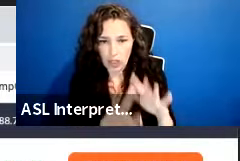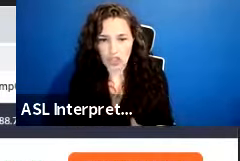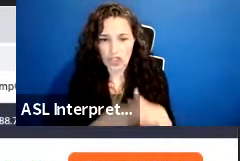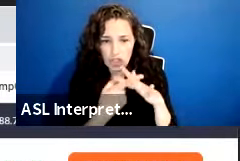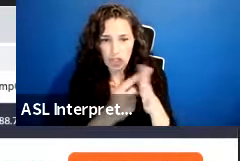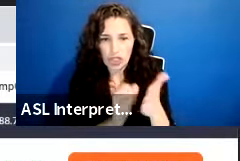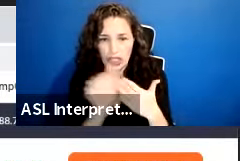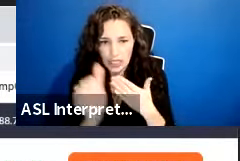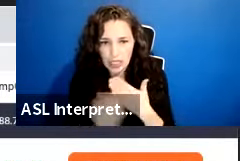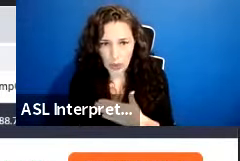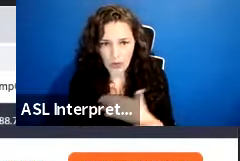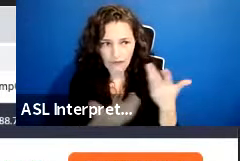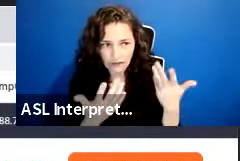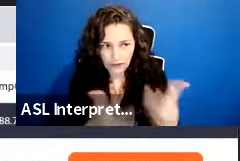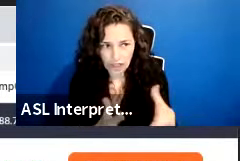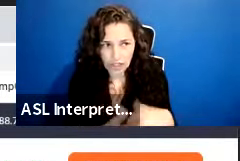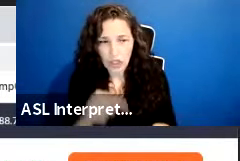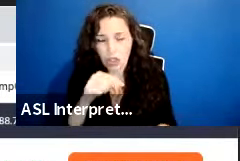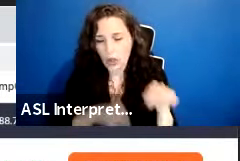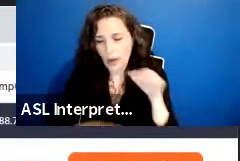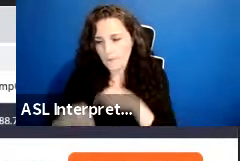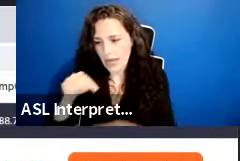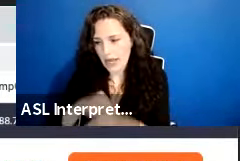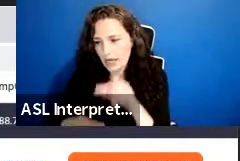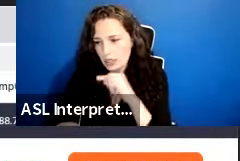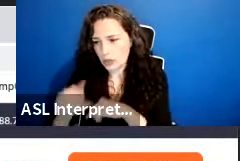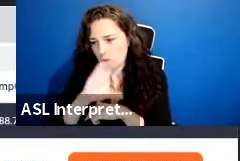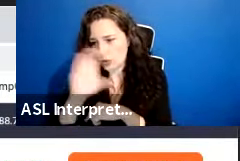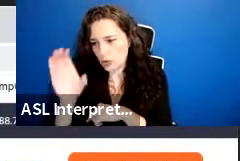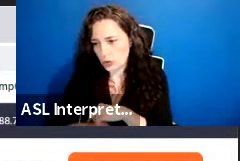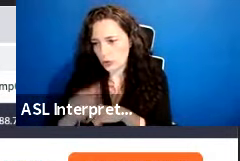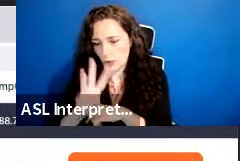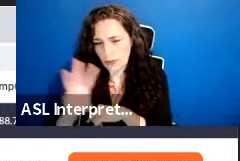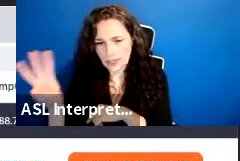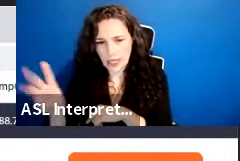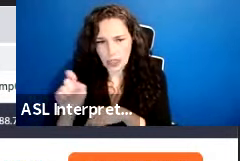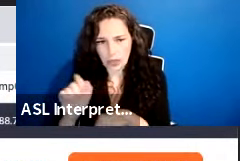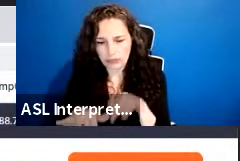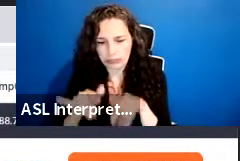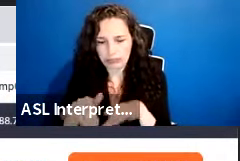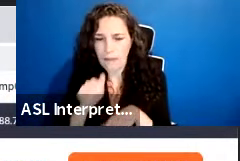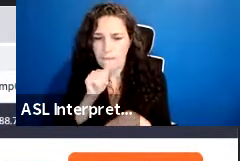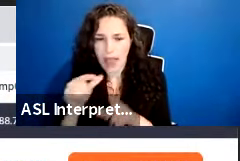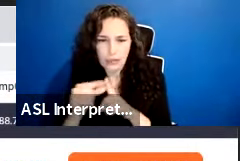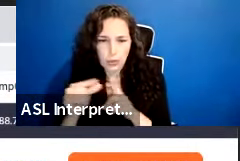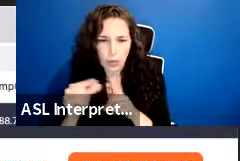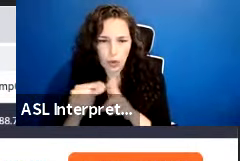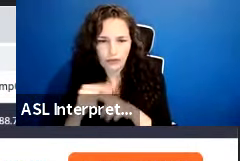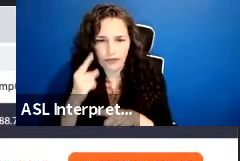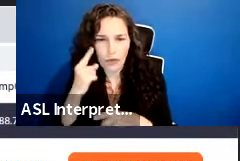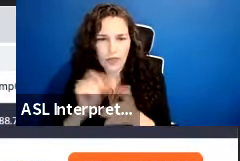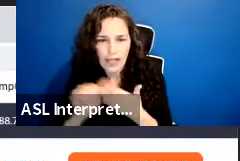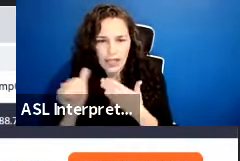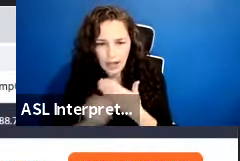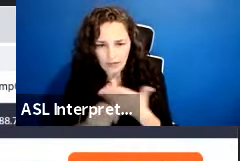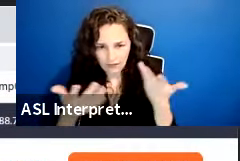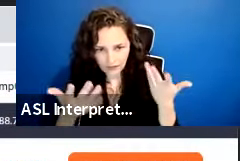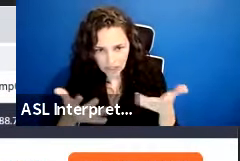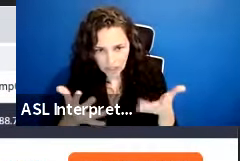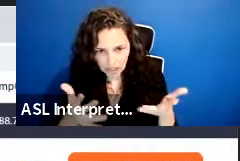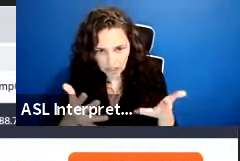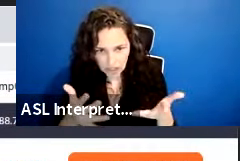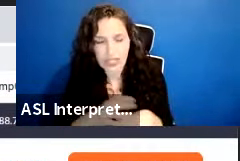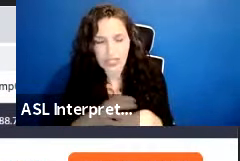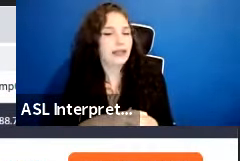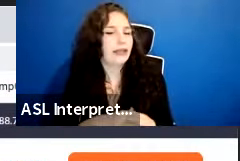Zoom website where you'll enter your password for your new Zoom account. And once you do that, you've got your Zoom account ready